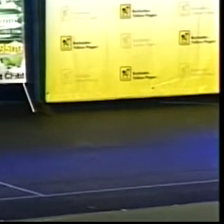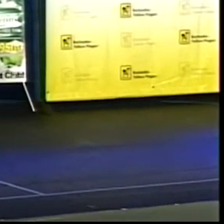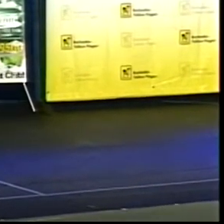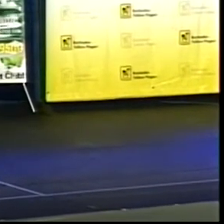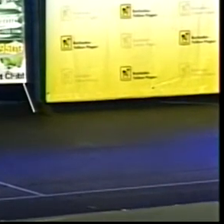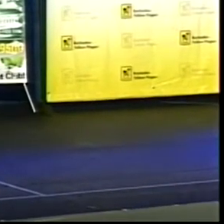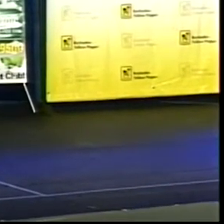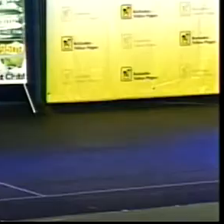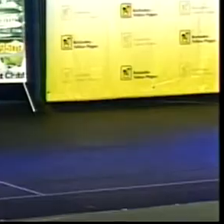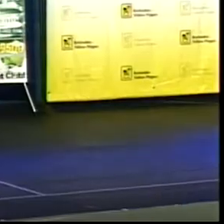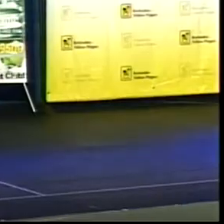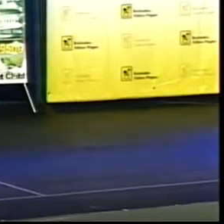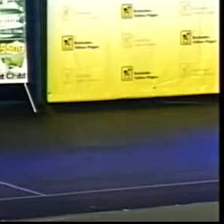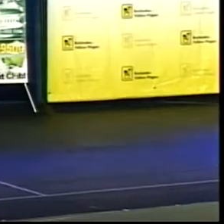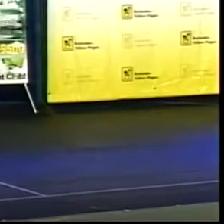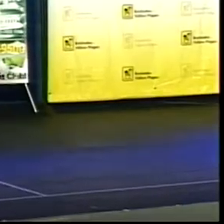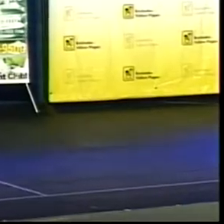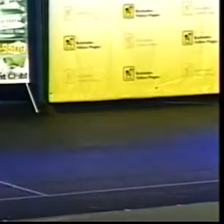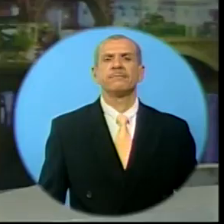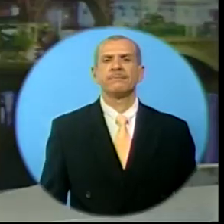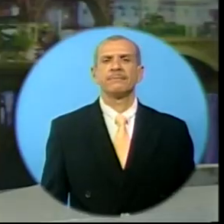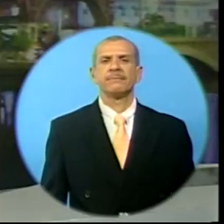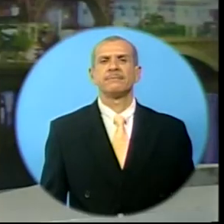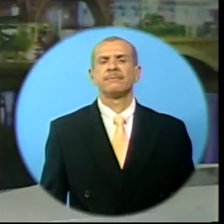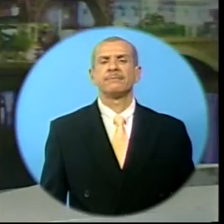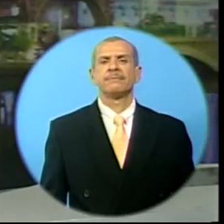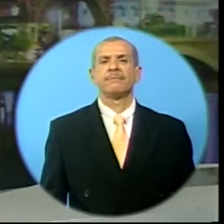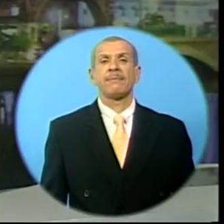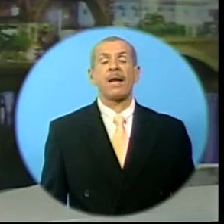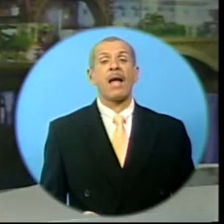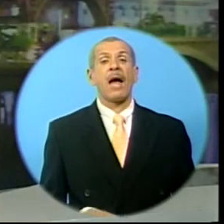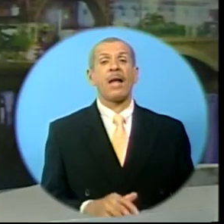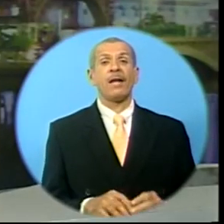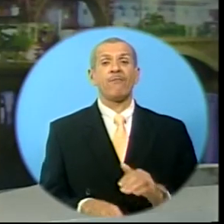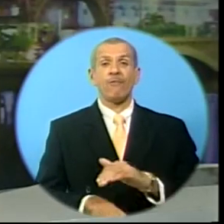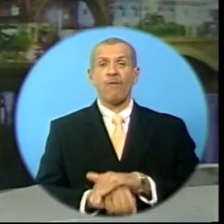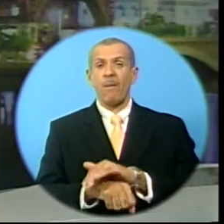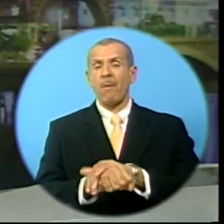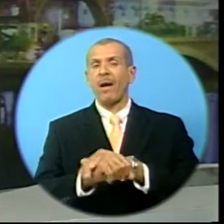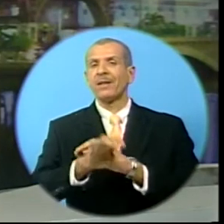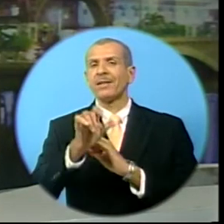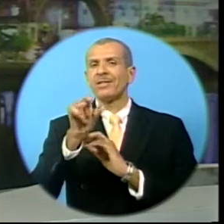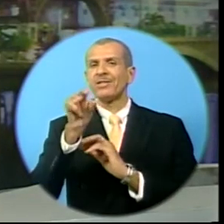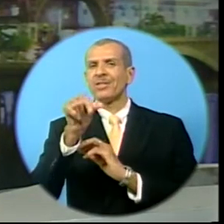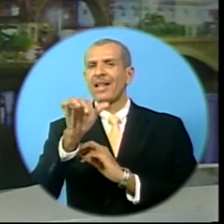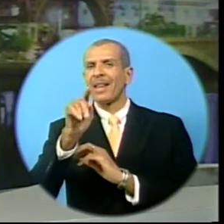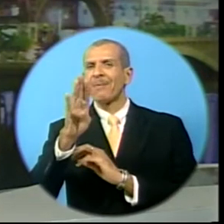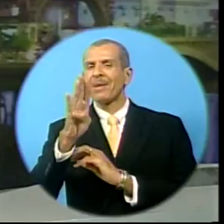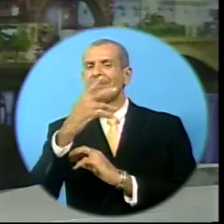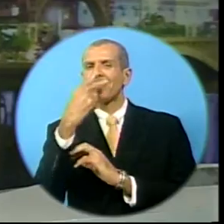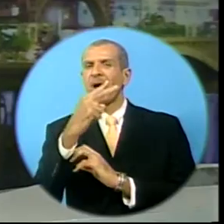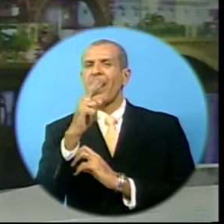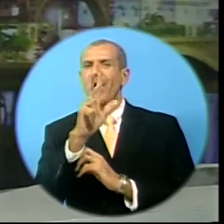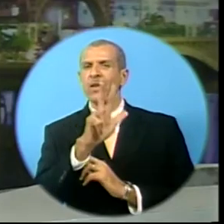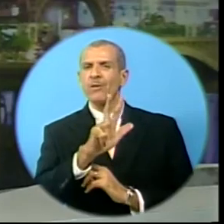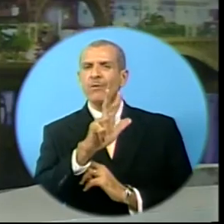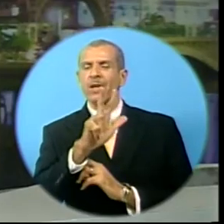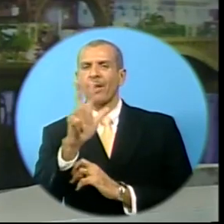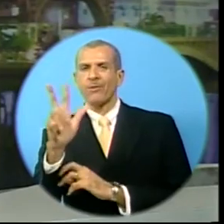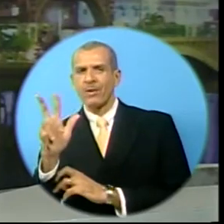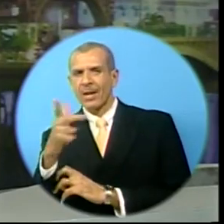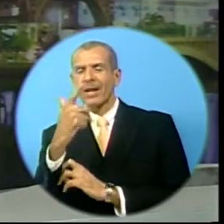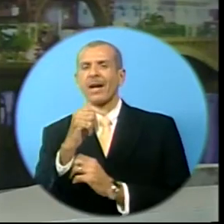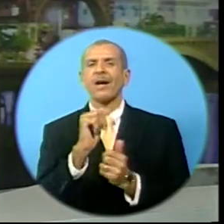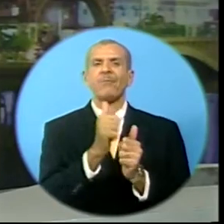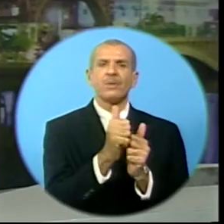Damien Best, CBC Sports. In football, the Glebe saw a 3-all draw between St. Thomas and St.